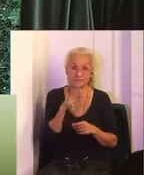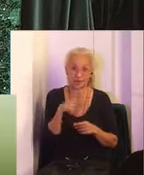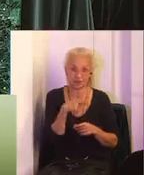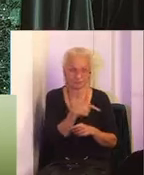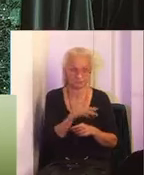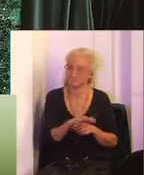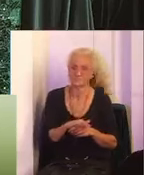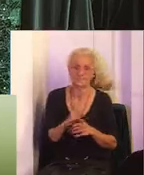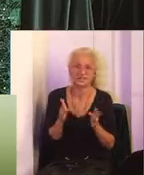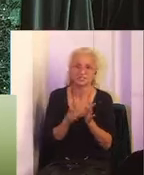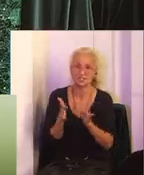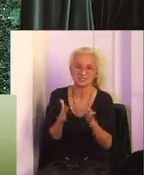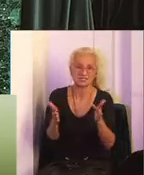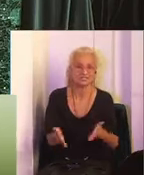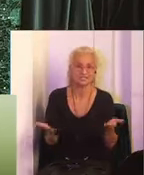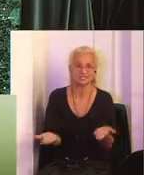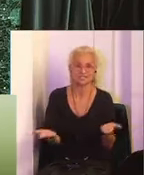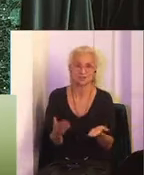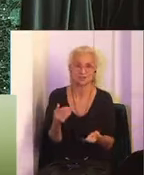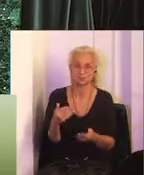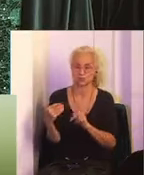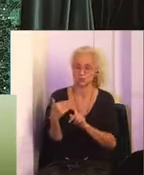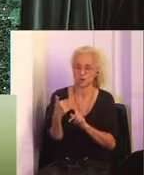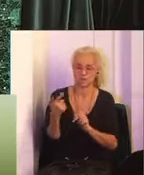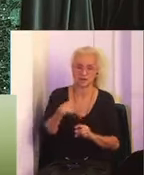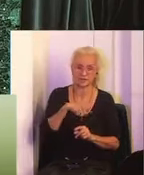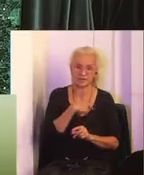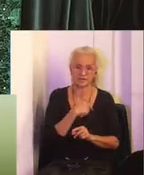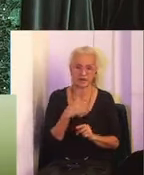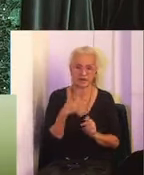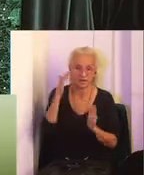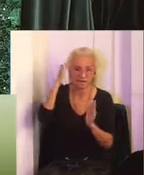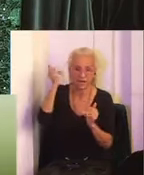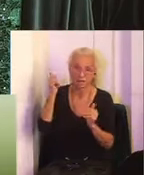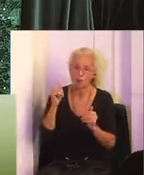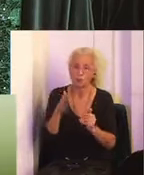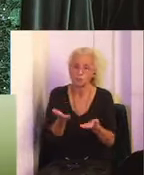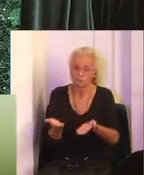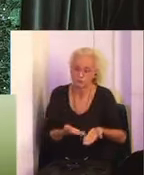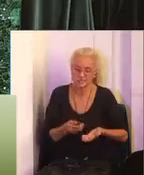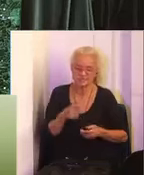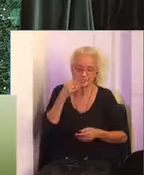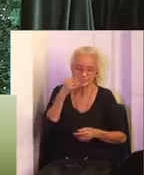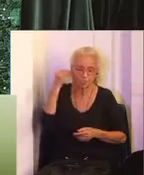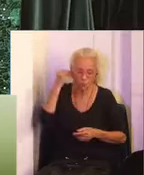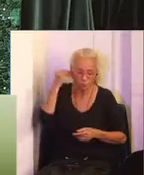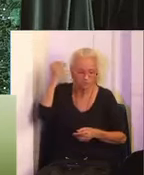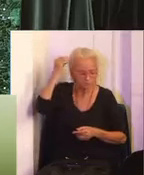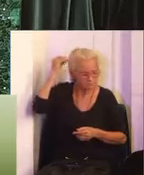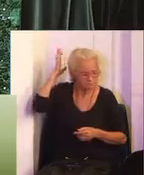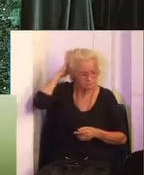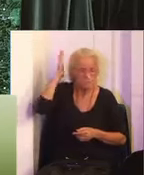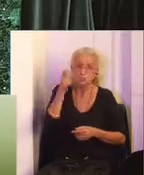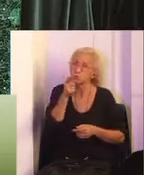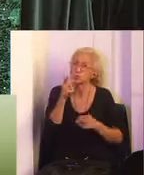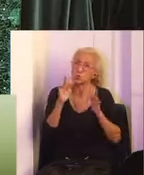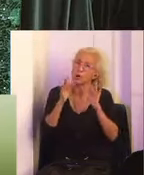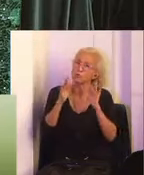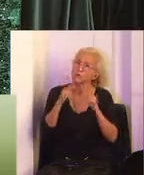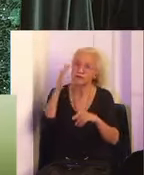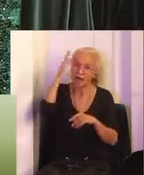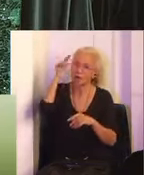Jesus is here to remind us, and I hope that we all take this home with us. Those of you online, I hope that you take